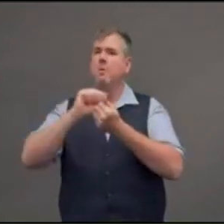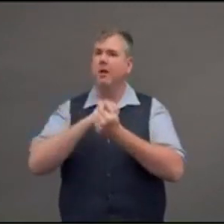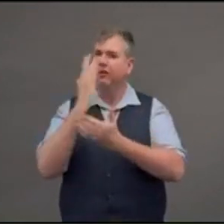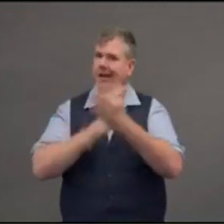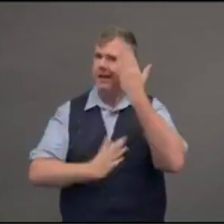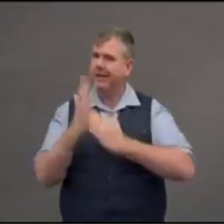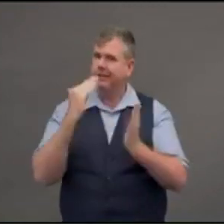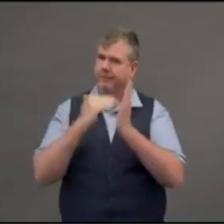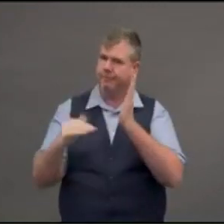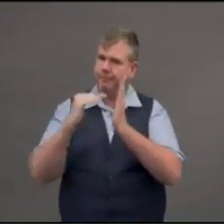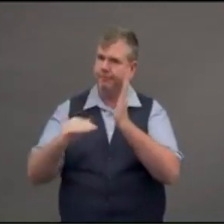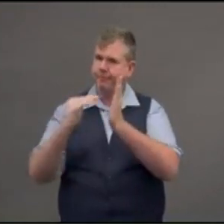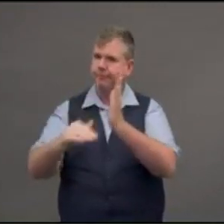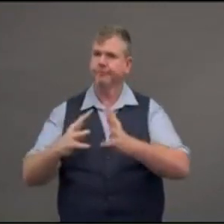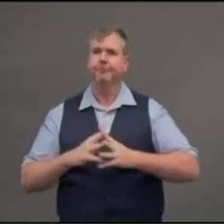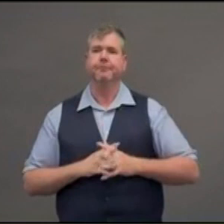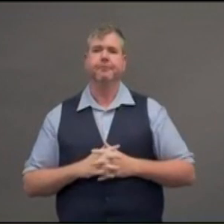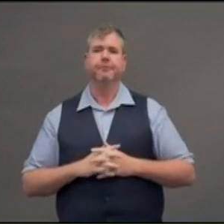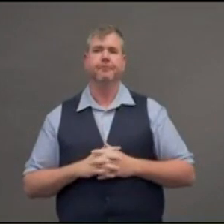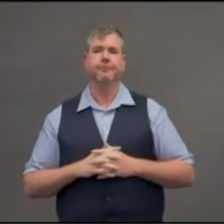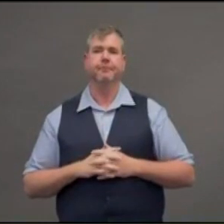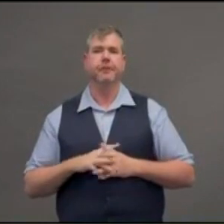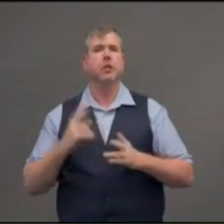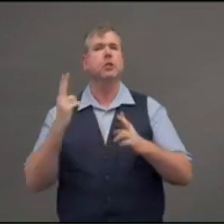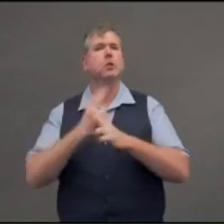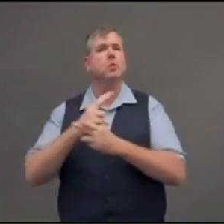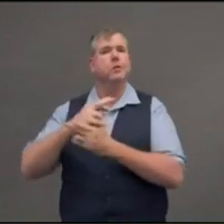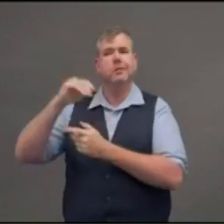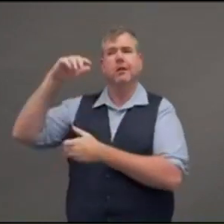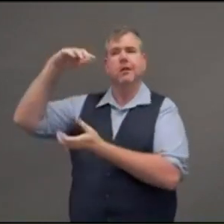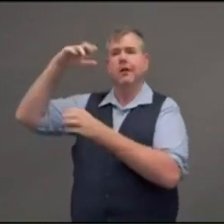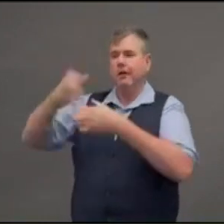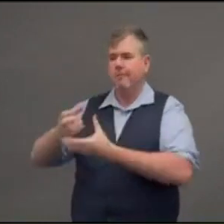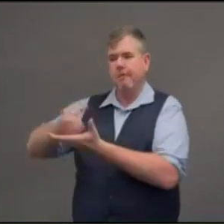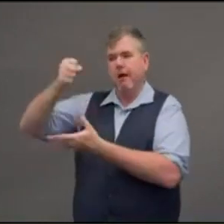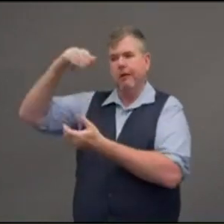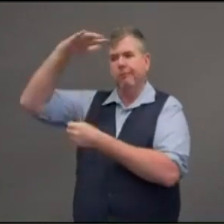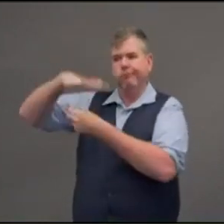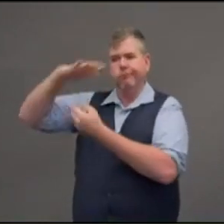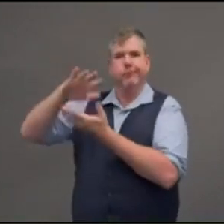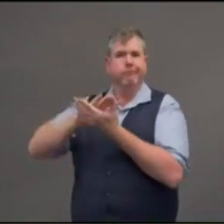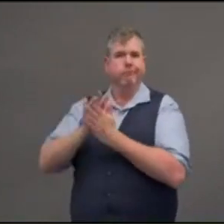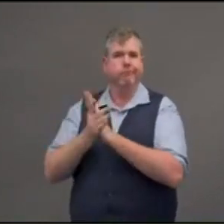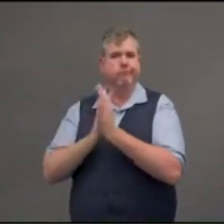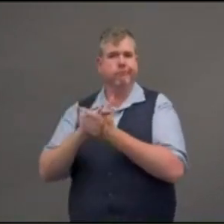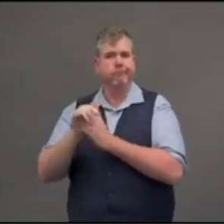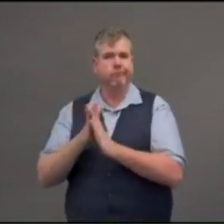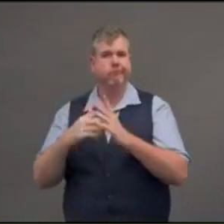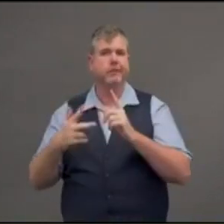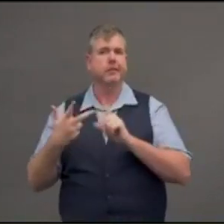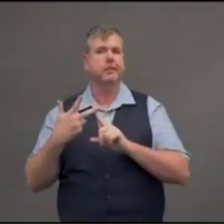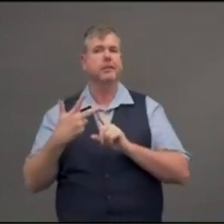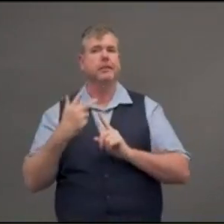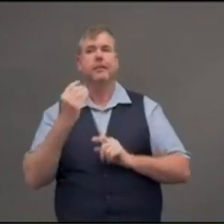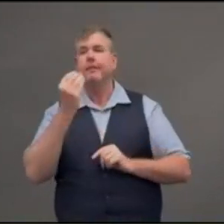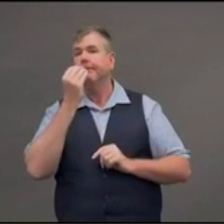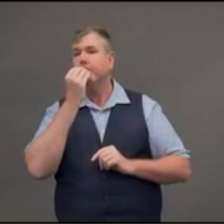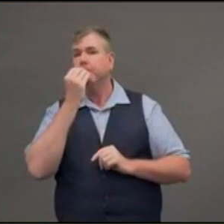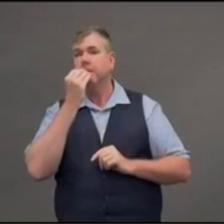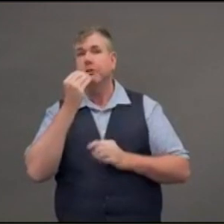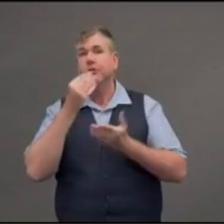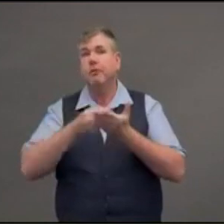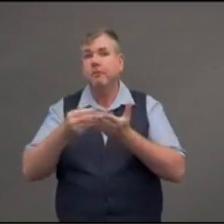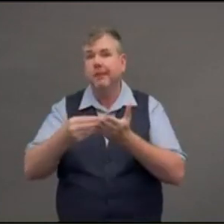constantly, hand sanitize when you touch a lot of things. If you go out to get groceries, make sure that you're carrying that with you. It's very beneficial for